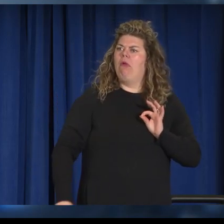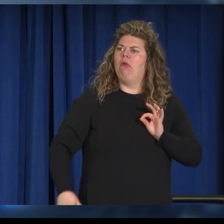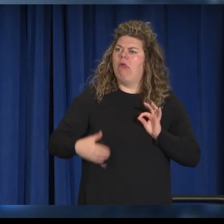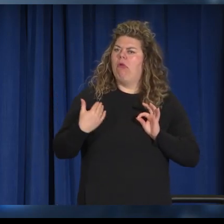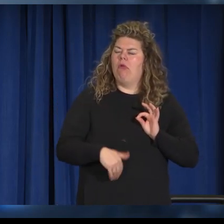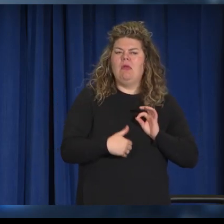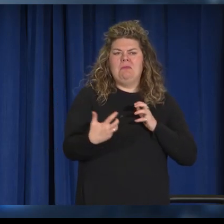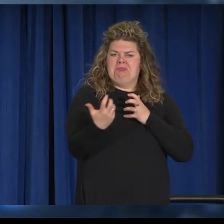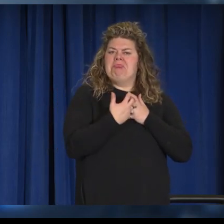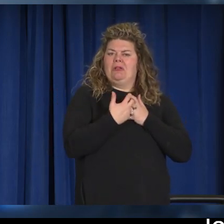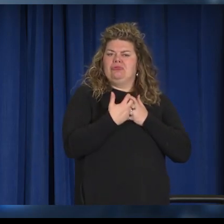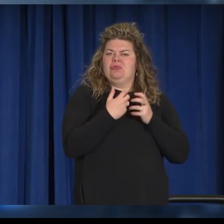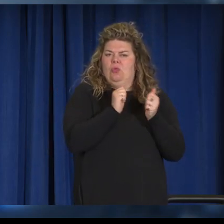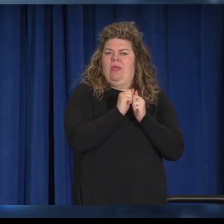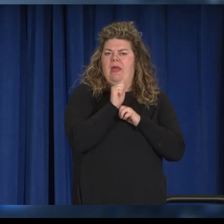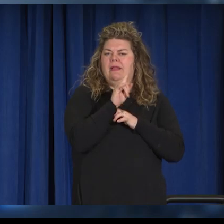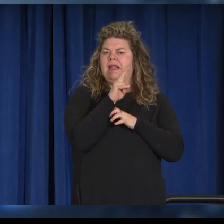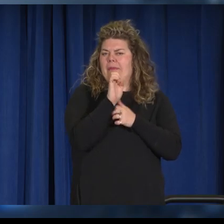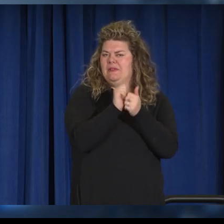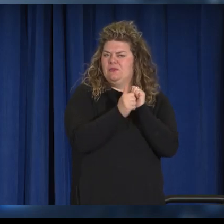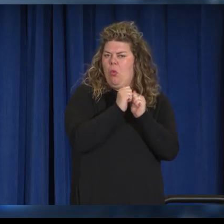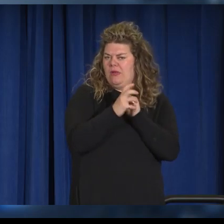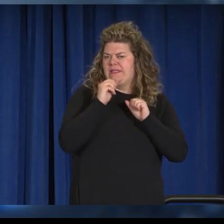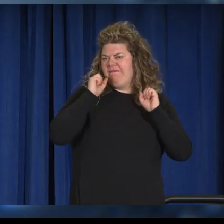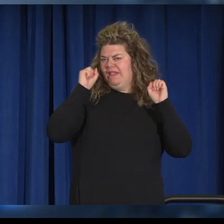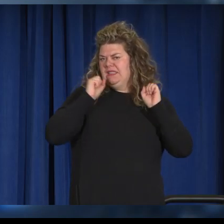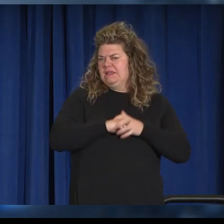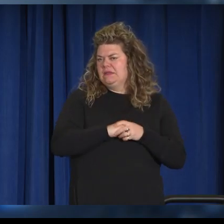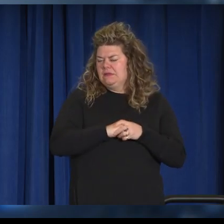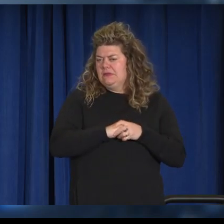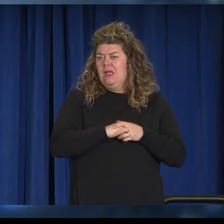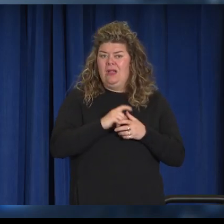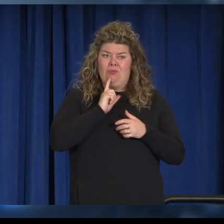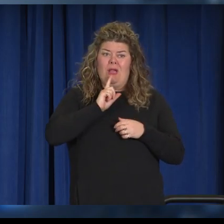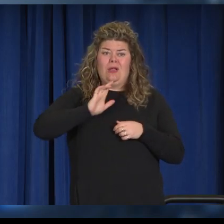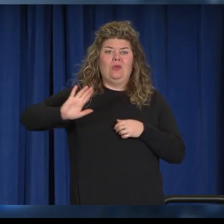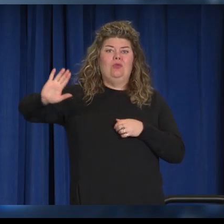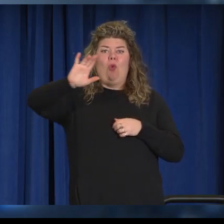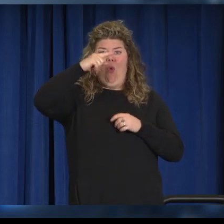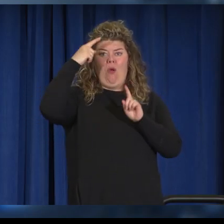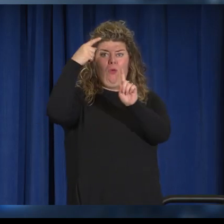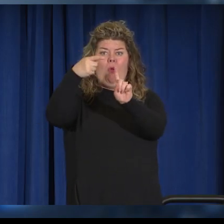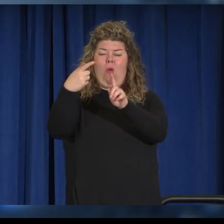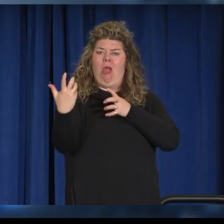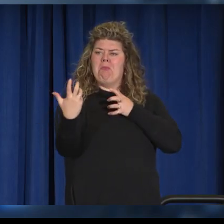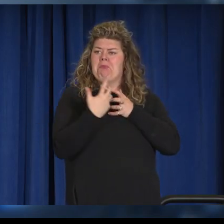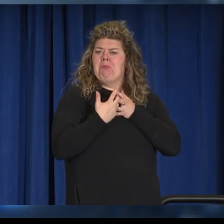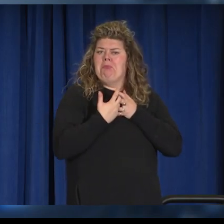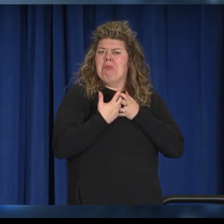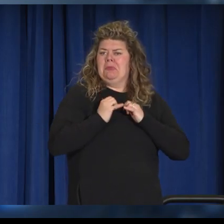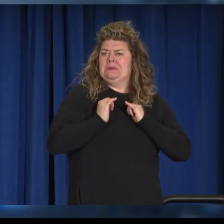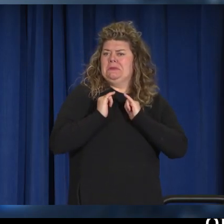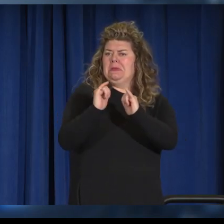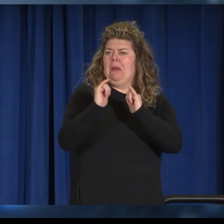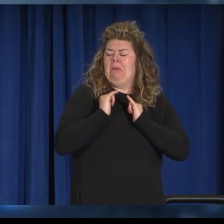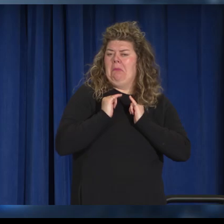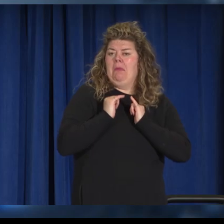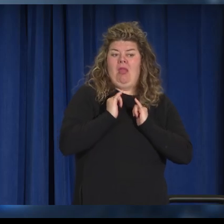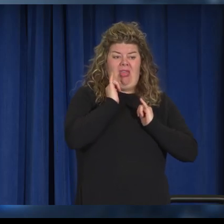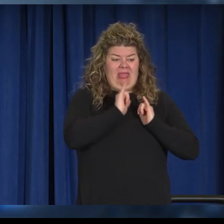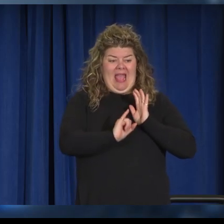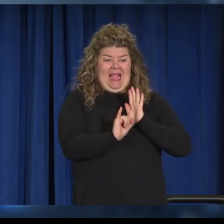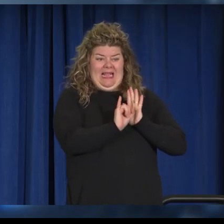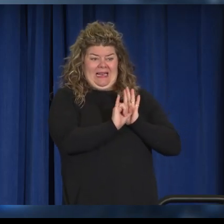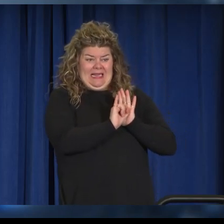doing within adaptive sports and fitness. Because very much what we're trying to accomplish is support that